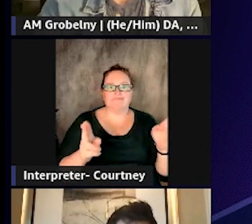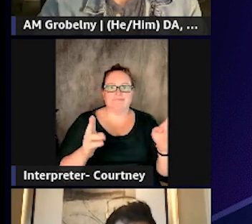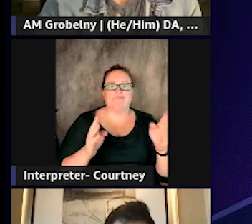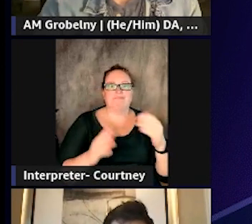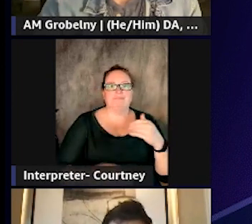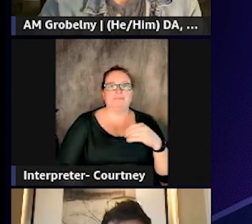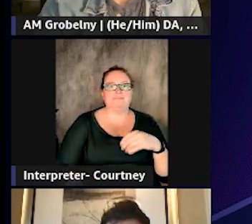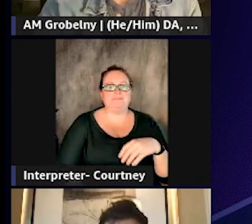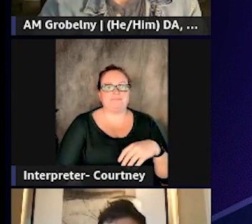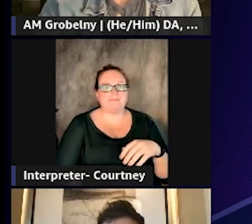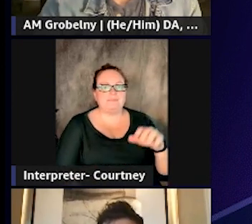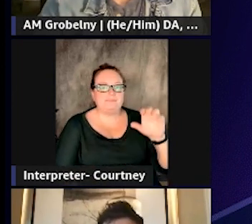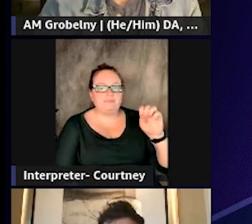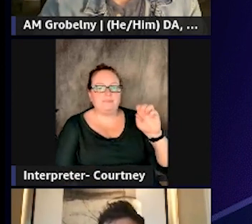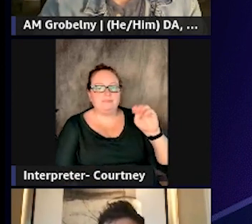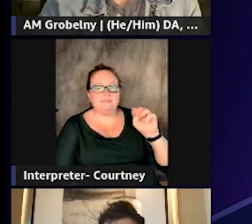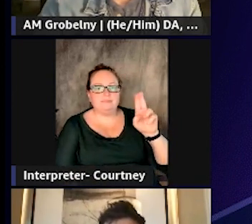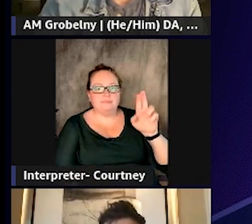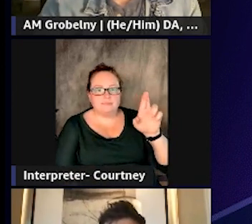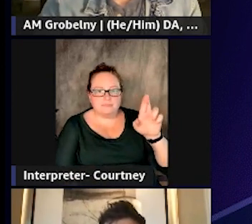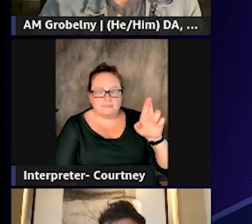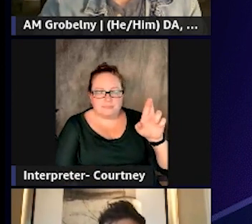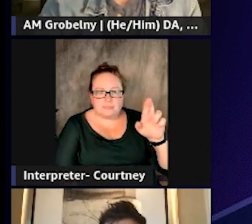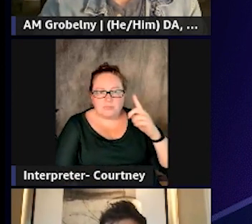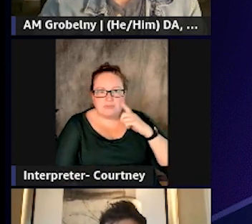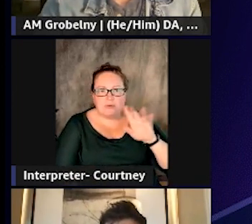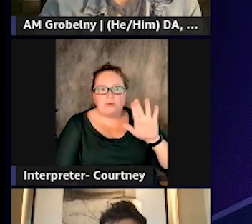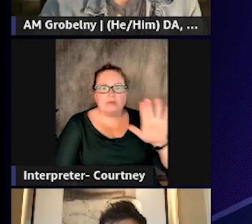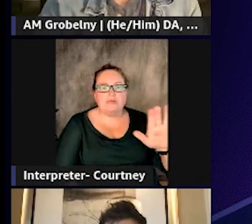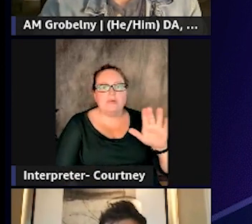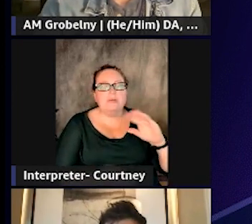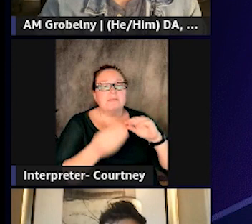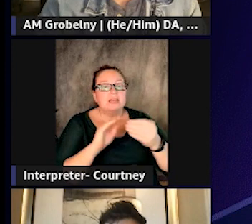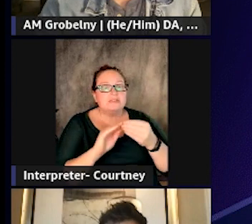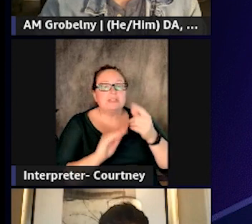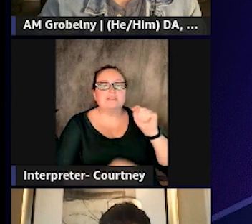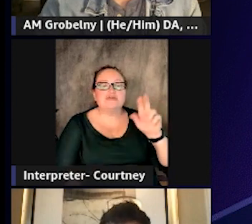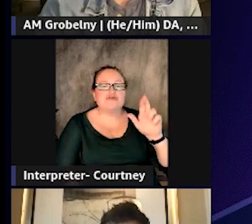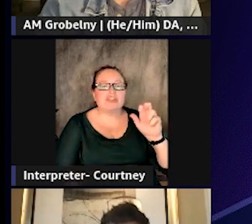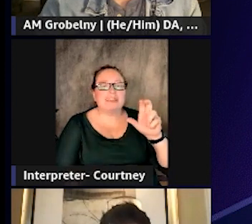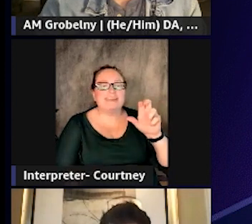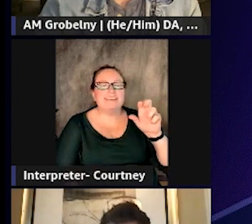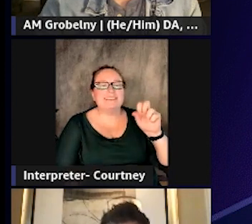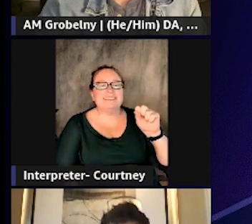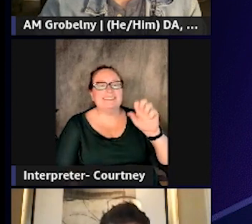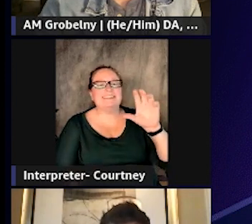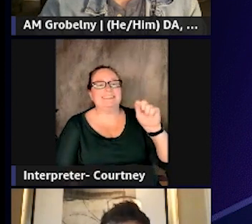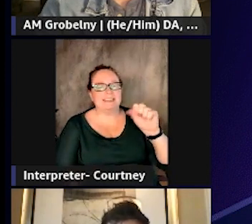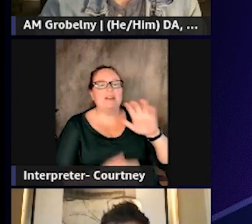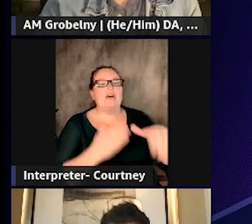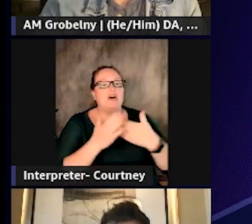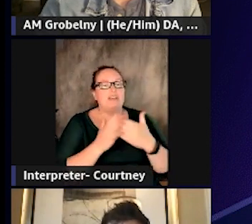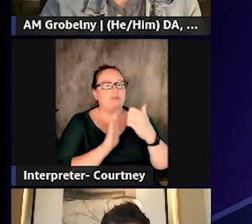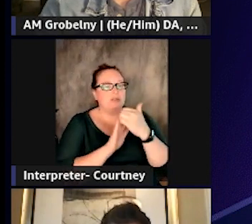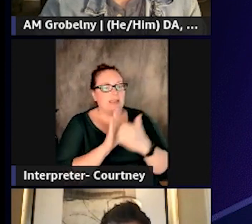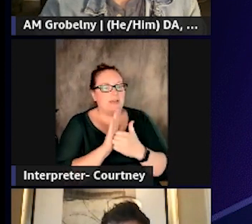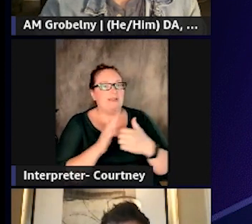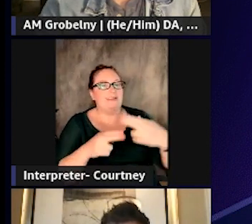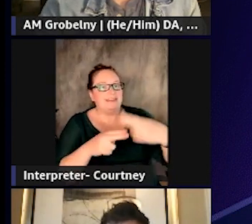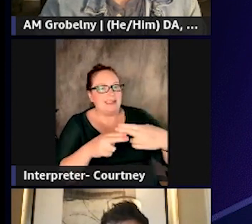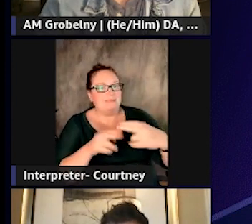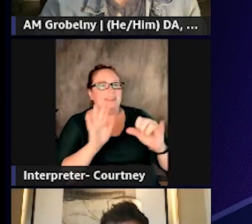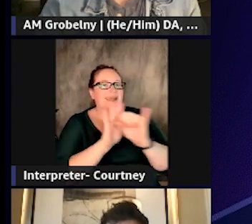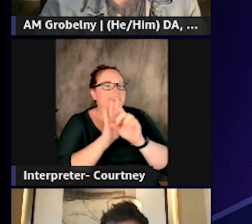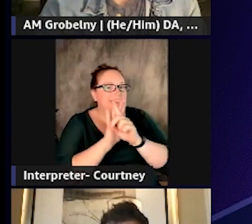when you list your metrics, for instance, or traces, it lists all your account IDs and account labels together in the list. So you'll see both